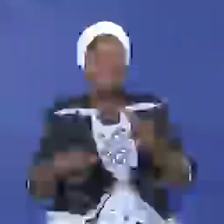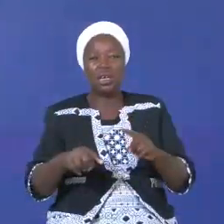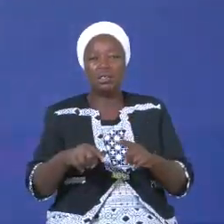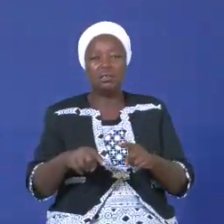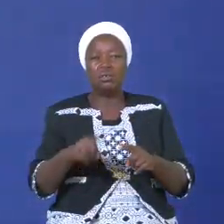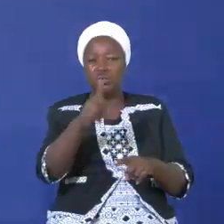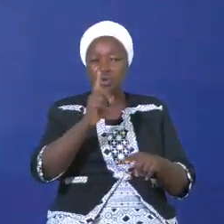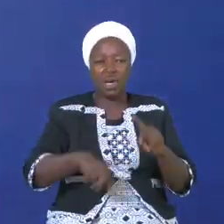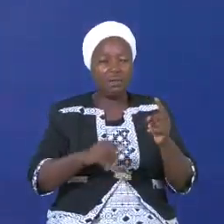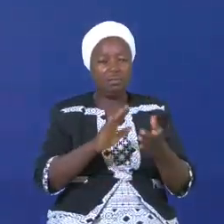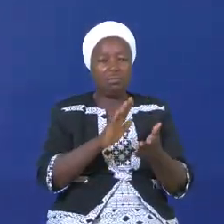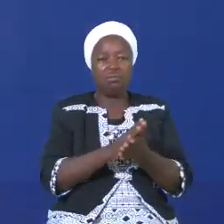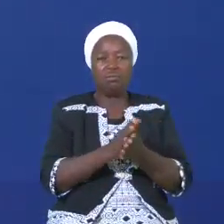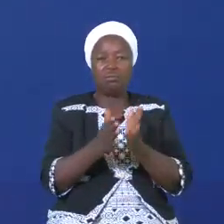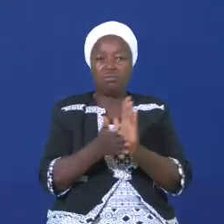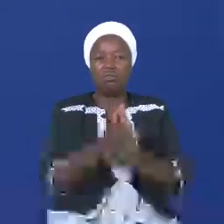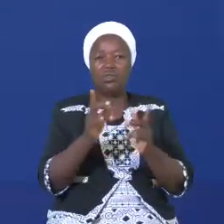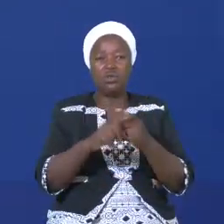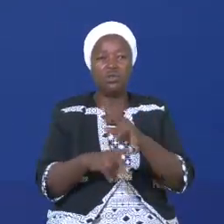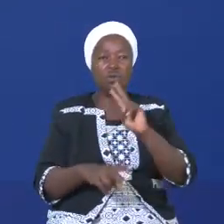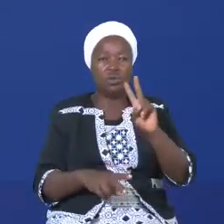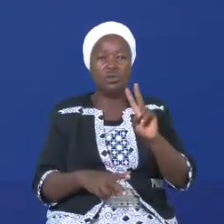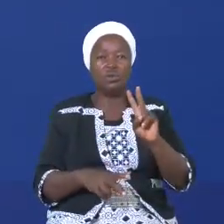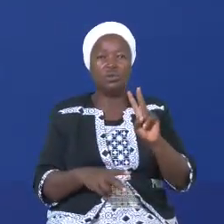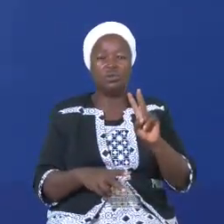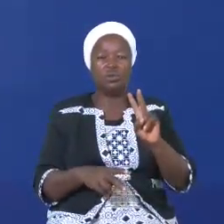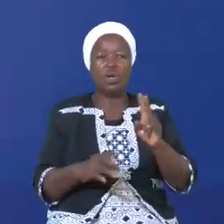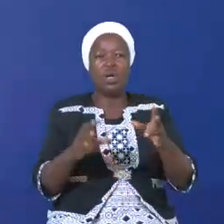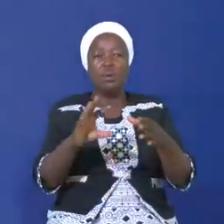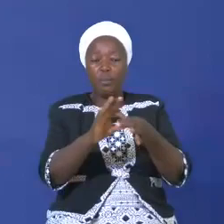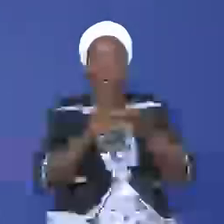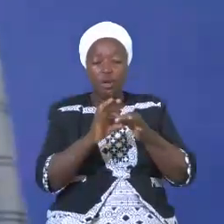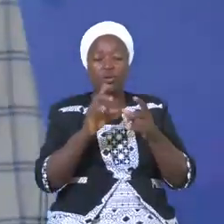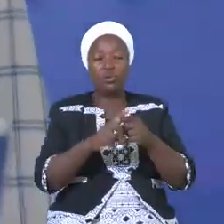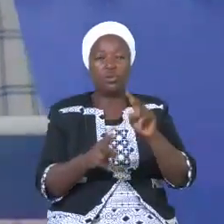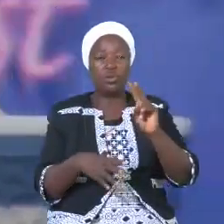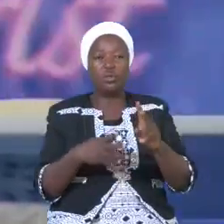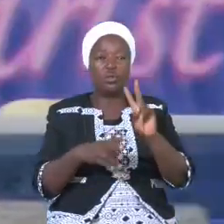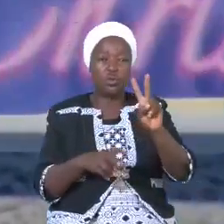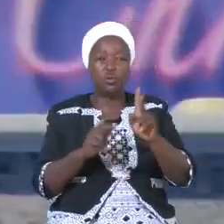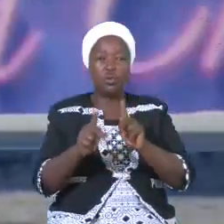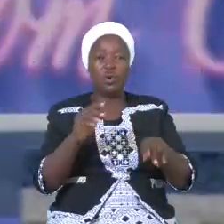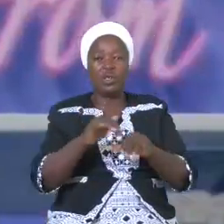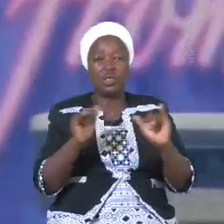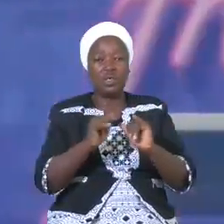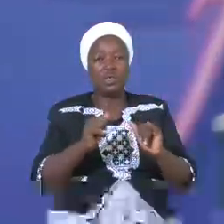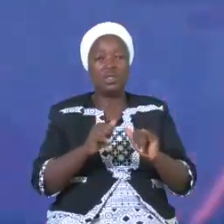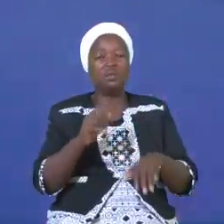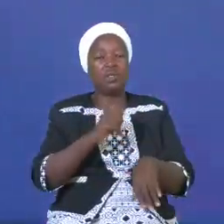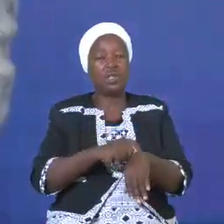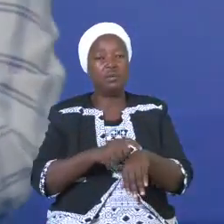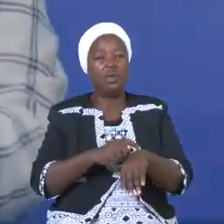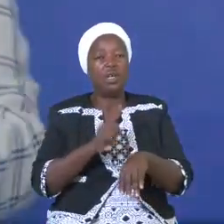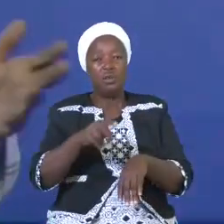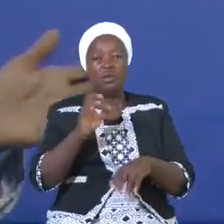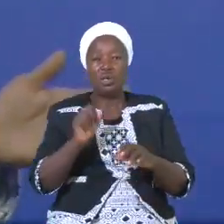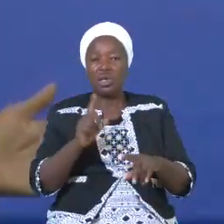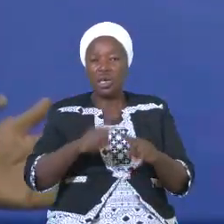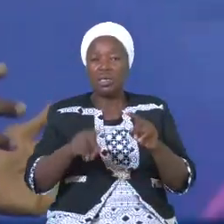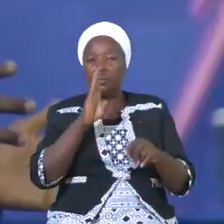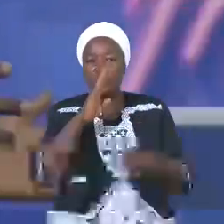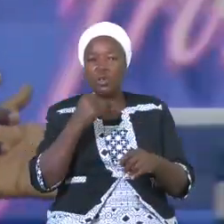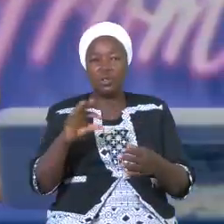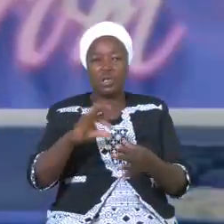classes at the same time and you cannot on sunday be in the spirit and then on